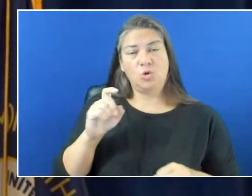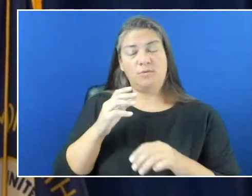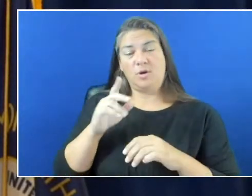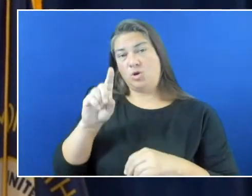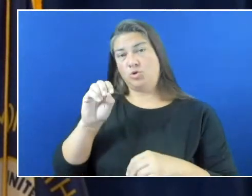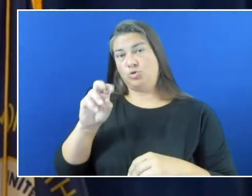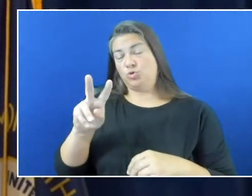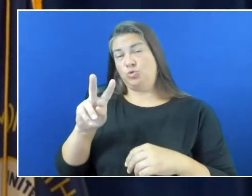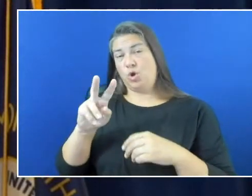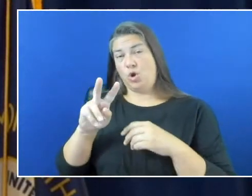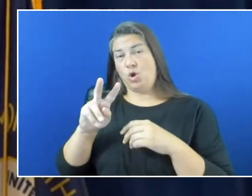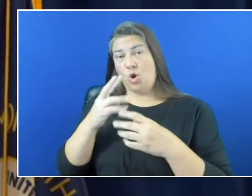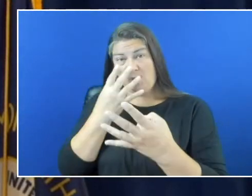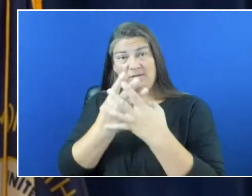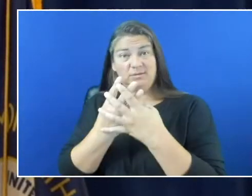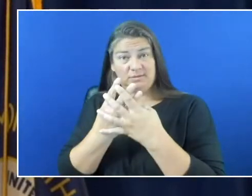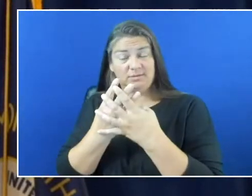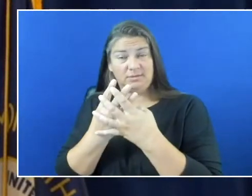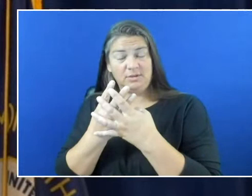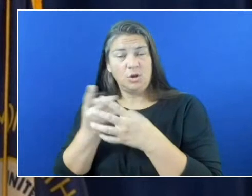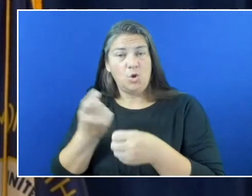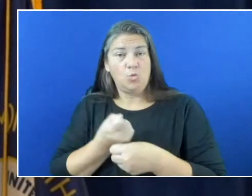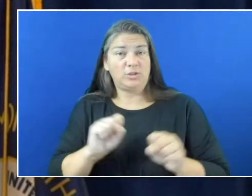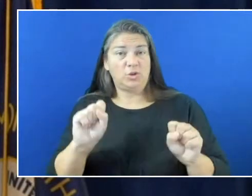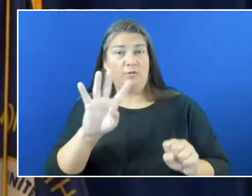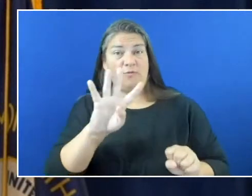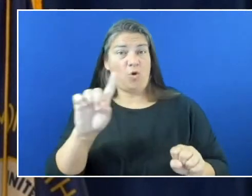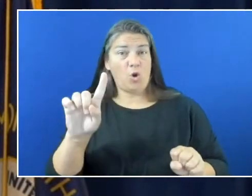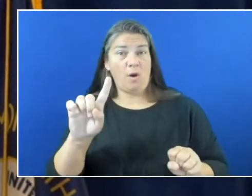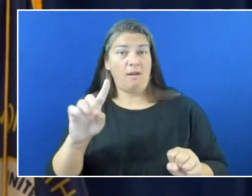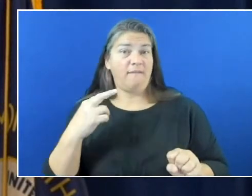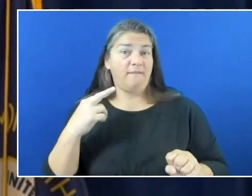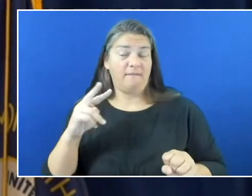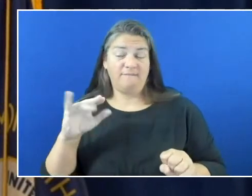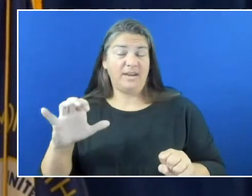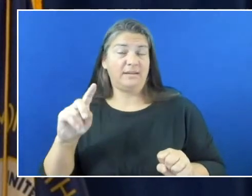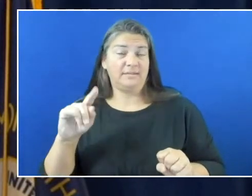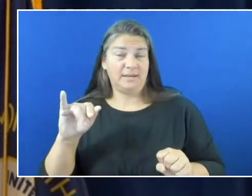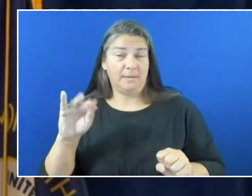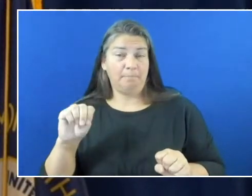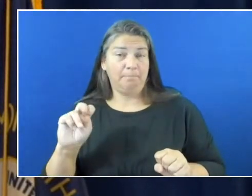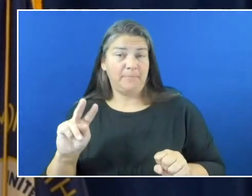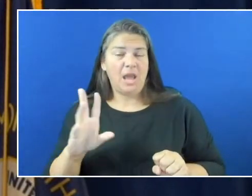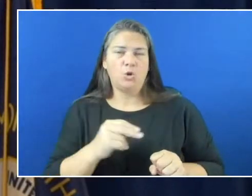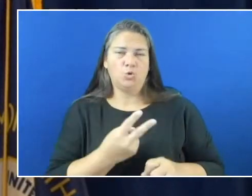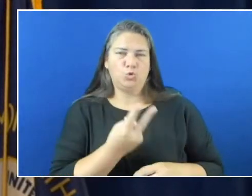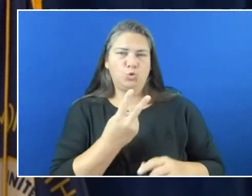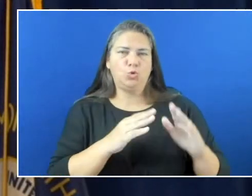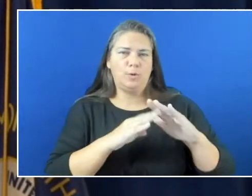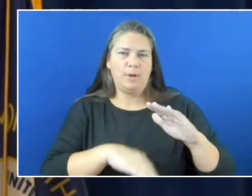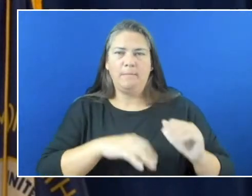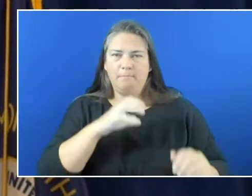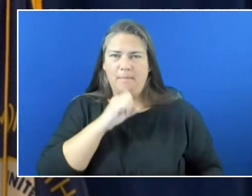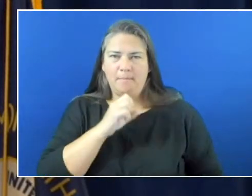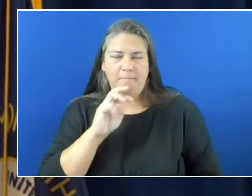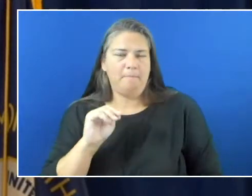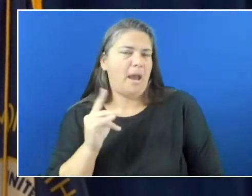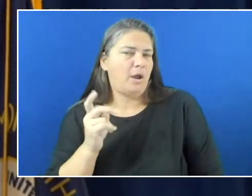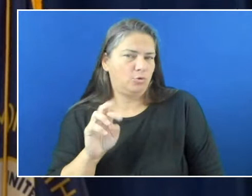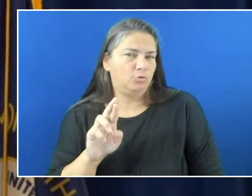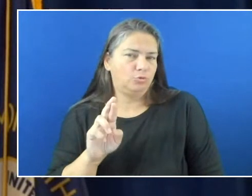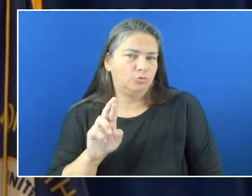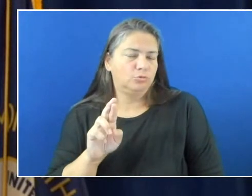rescue of 41 victims, which included 2 minors. Officers also provided